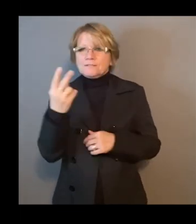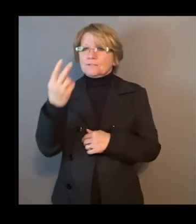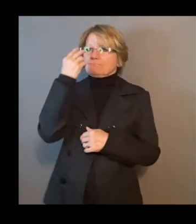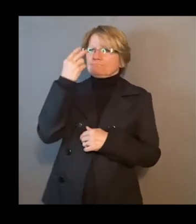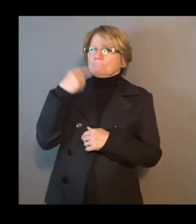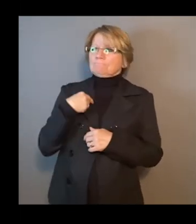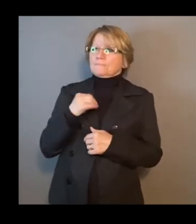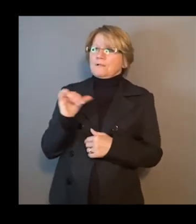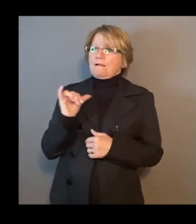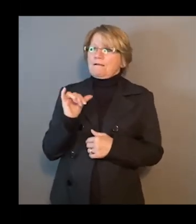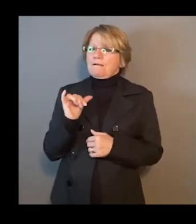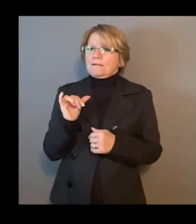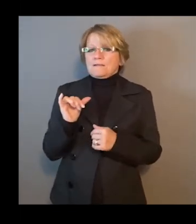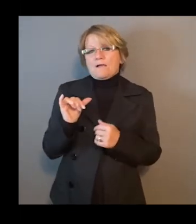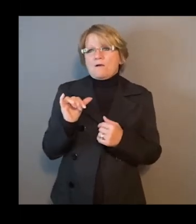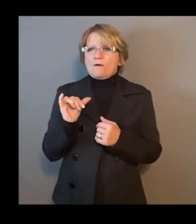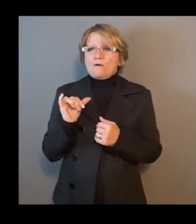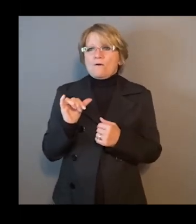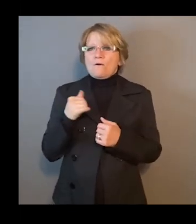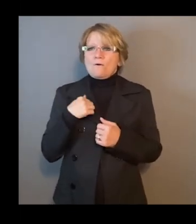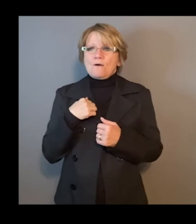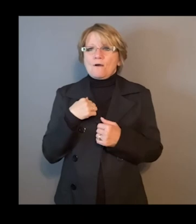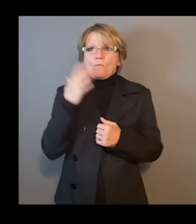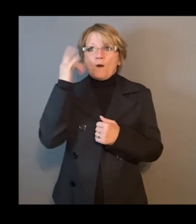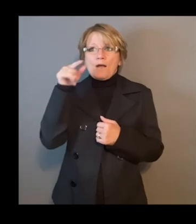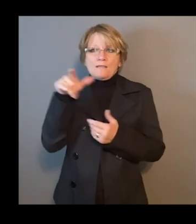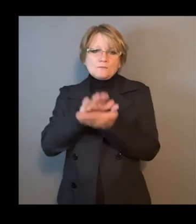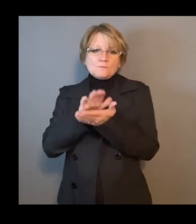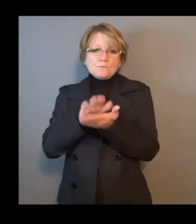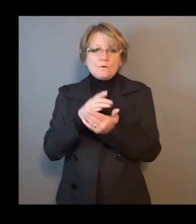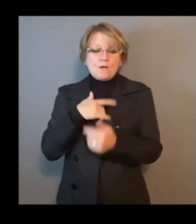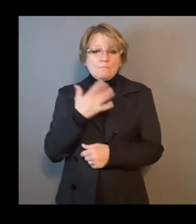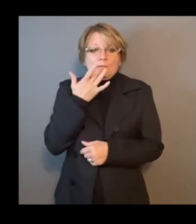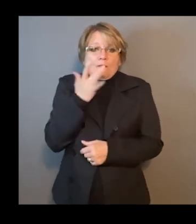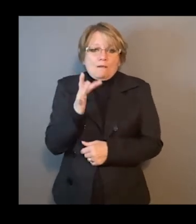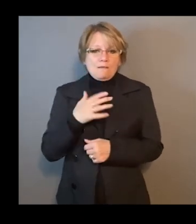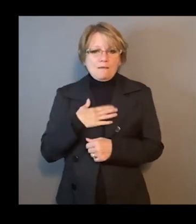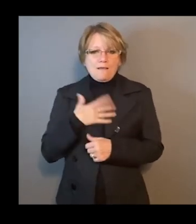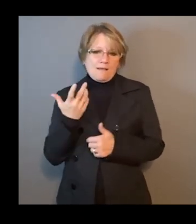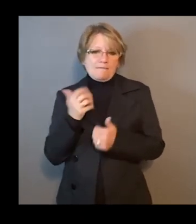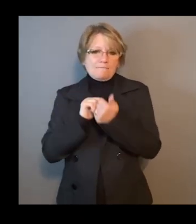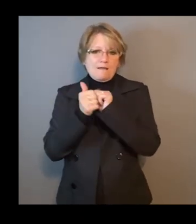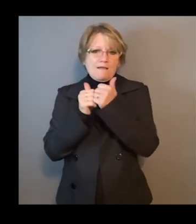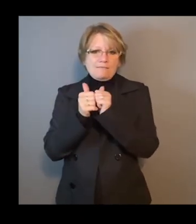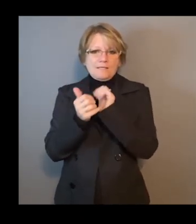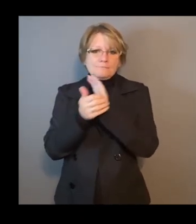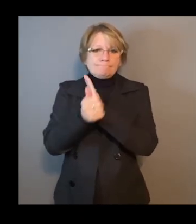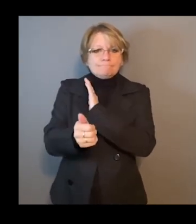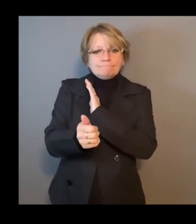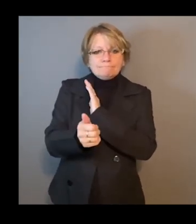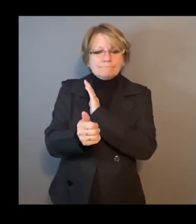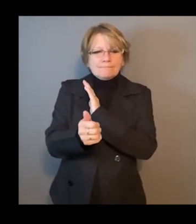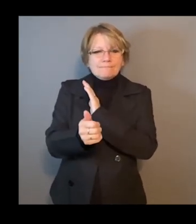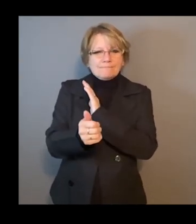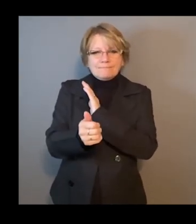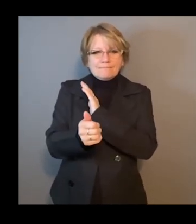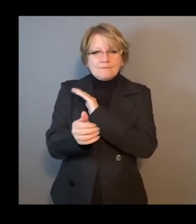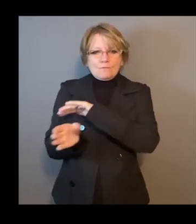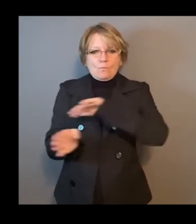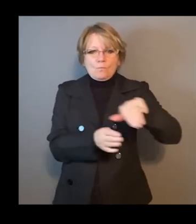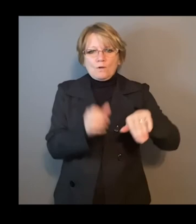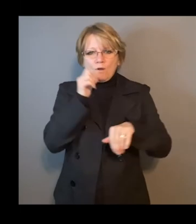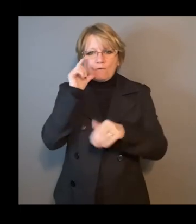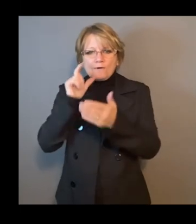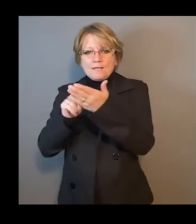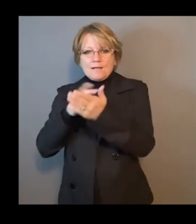They see us as people who just got lucky or have athletic abilities and got looked at from that point